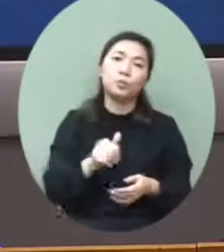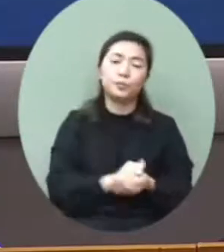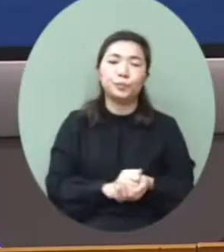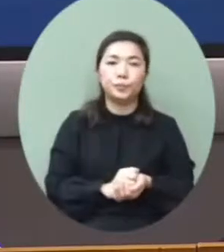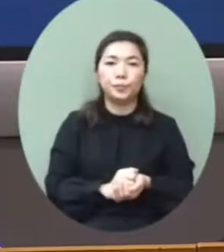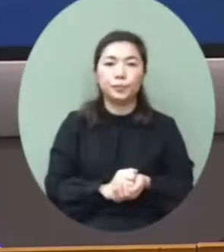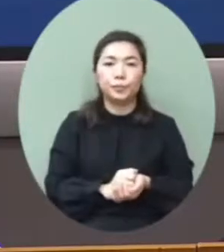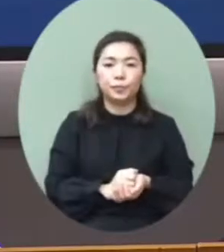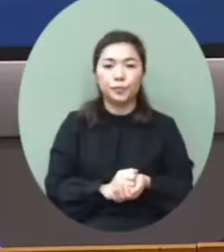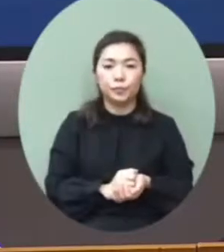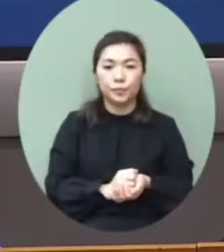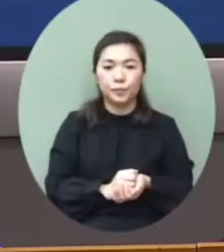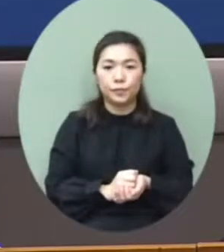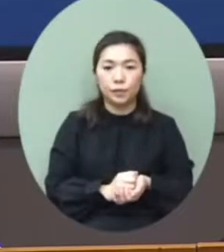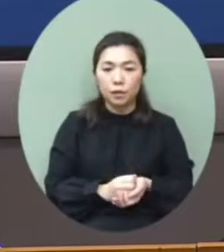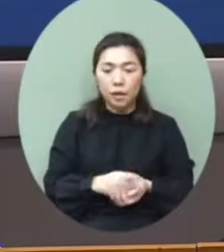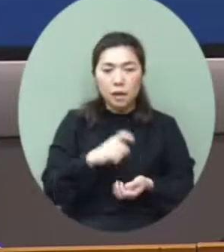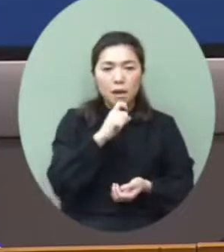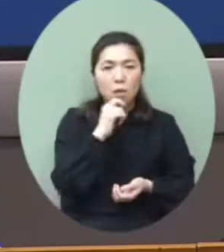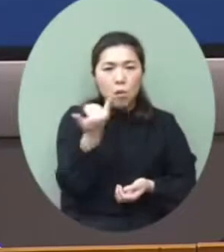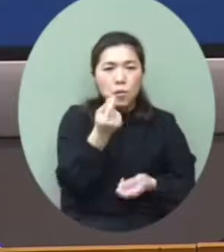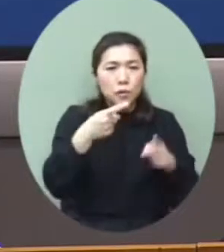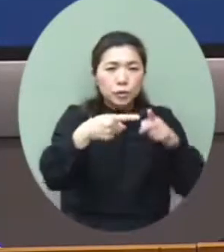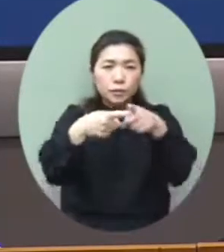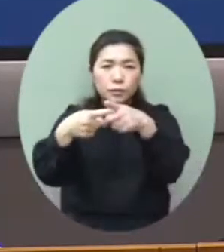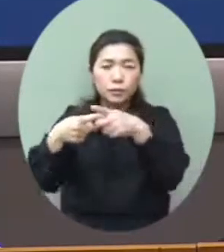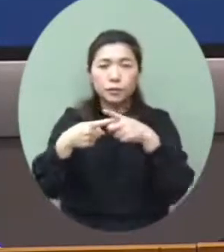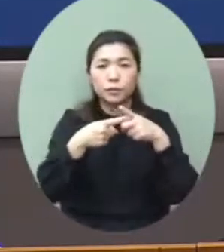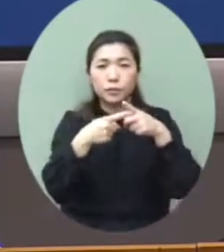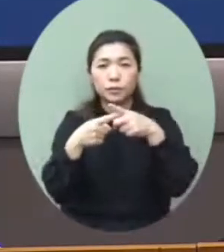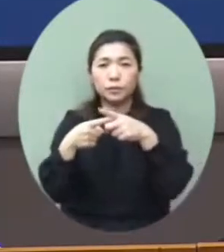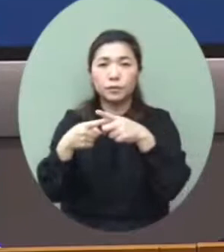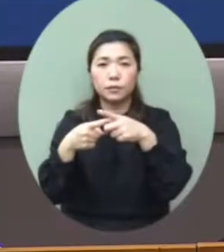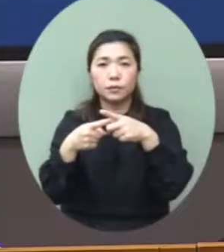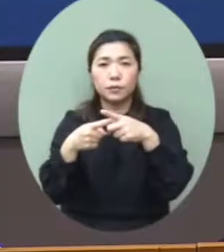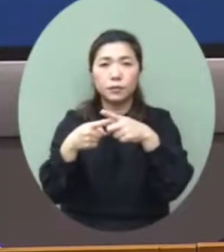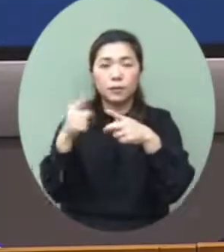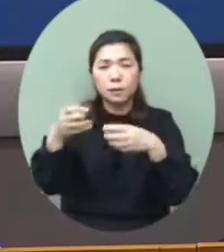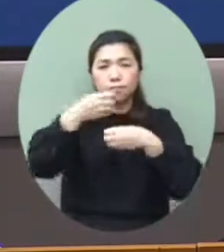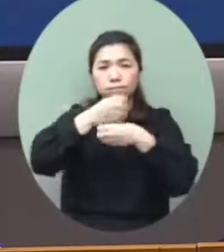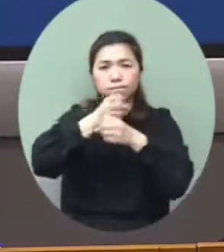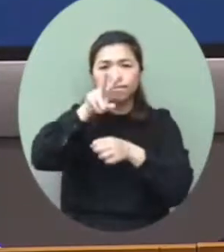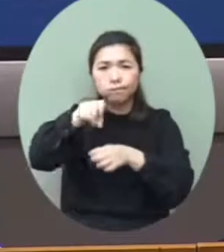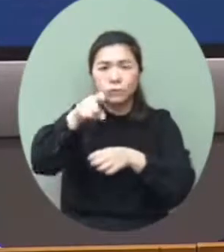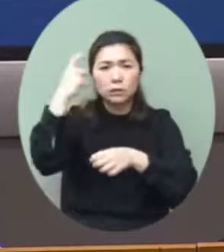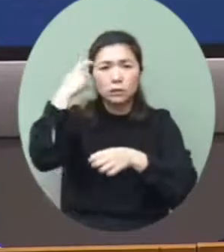community isolation facilities going forward, this is something that will be considered by the SAR government.